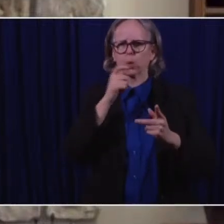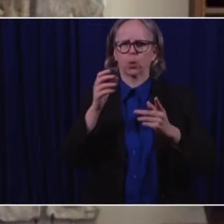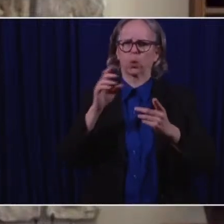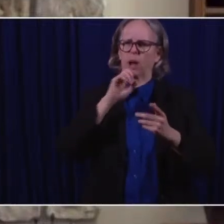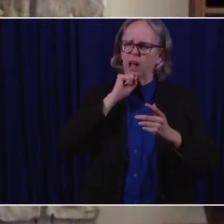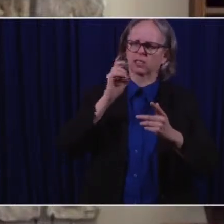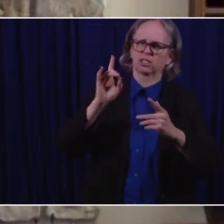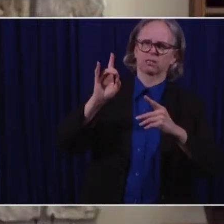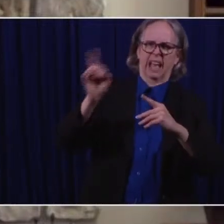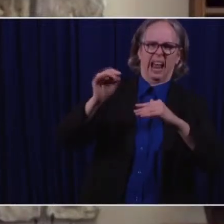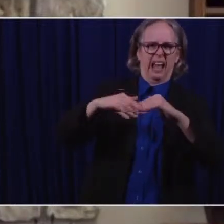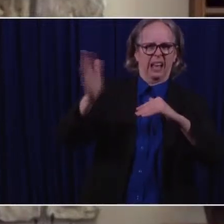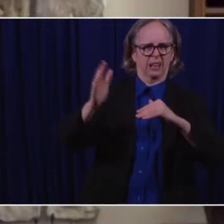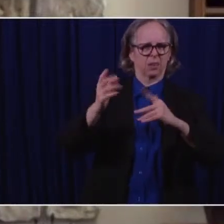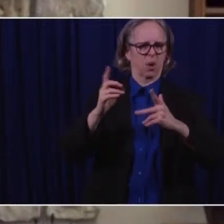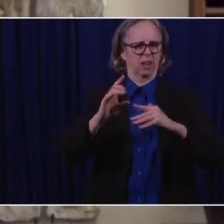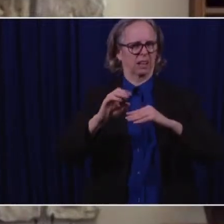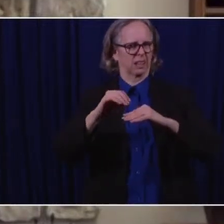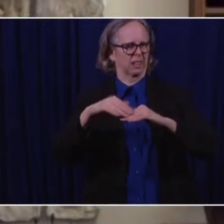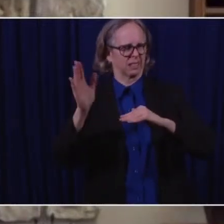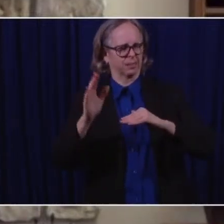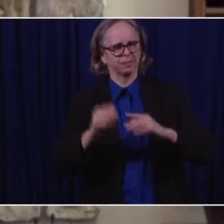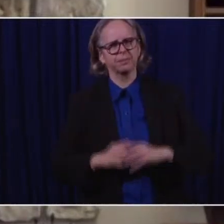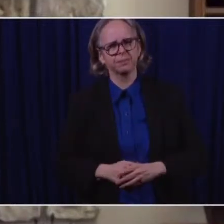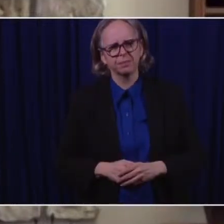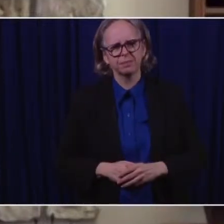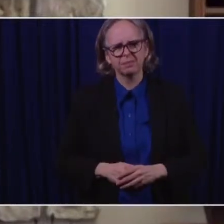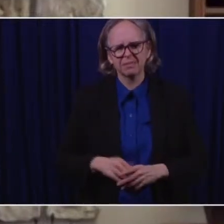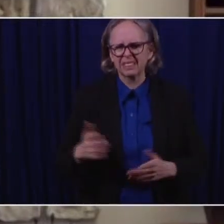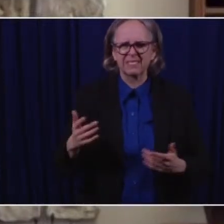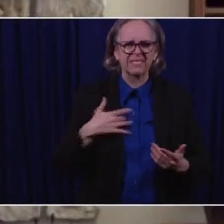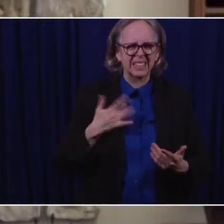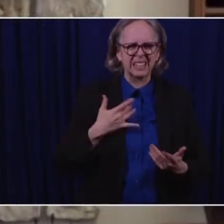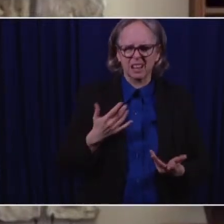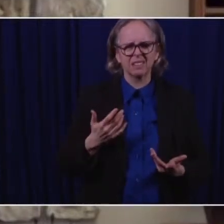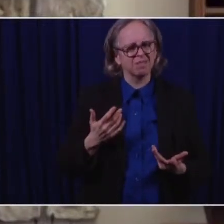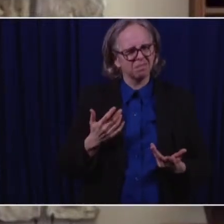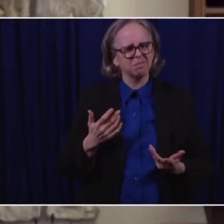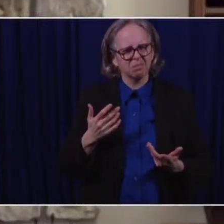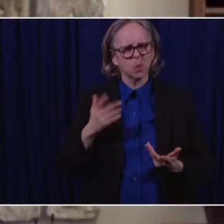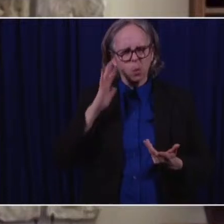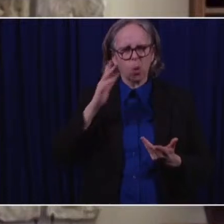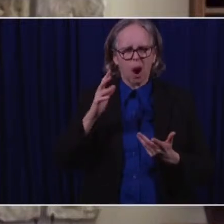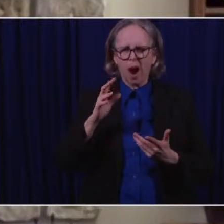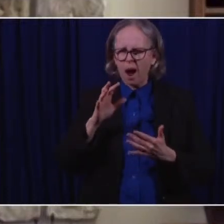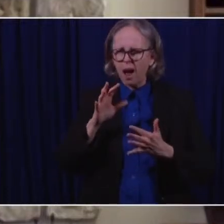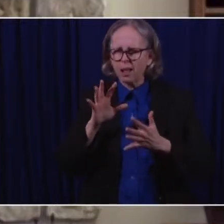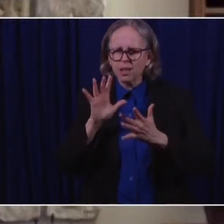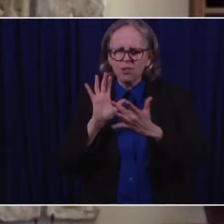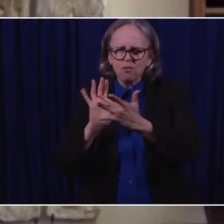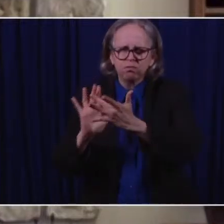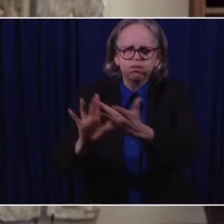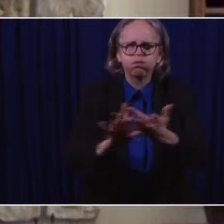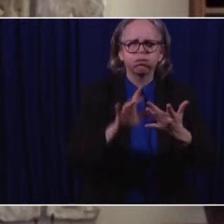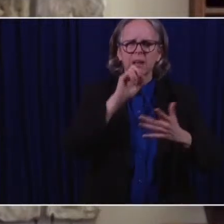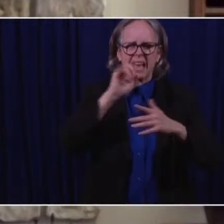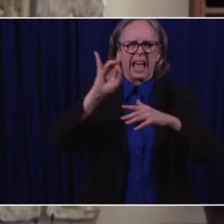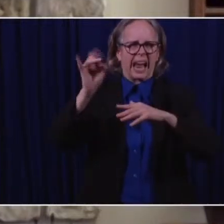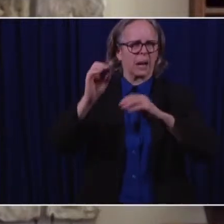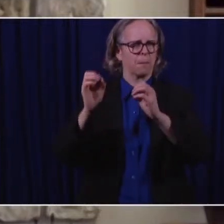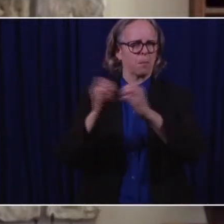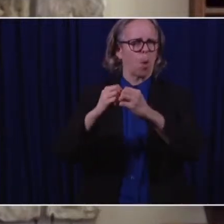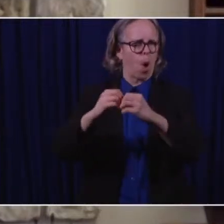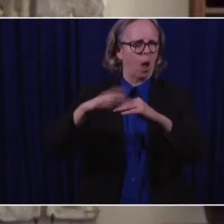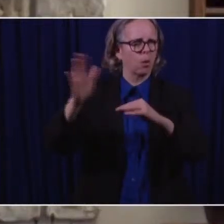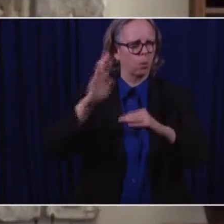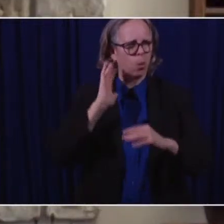that, you're going to start seeing those numbers go up. And people will still, for the next few weeks, it's still a